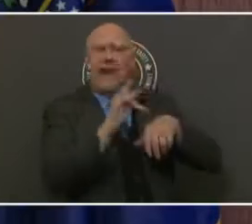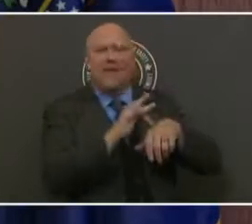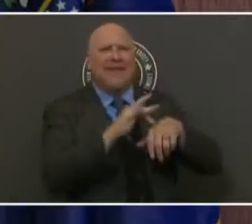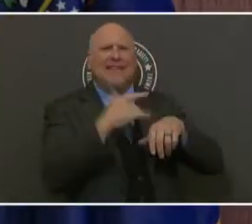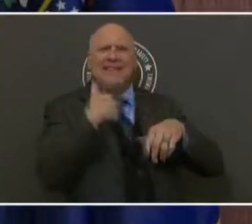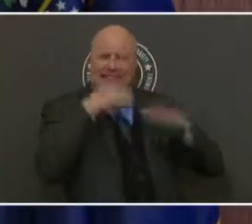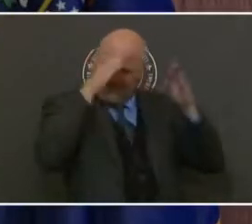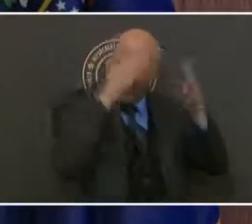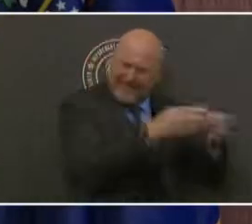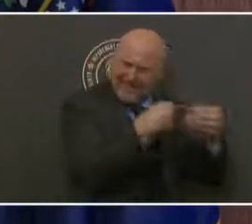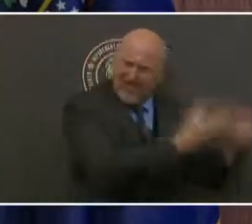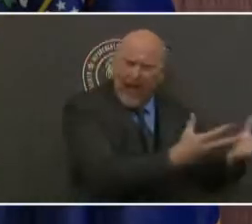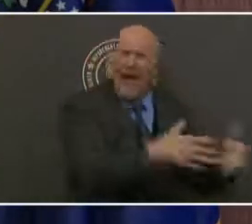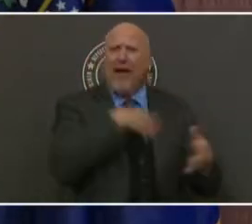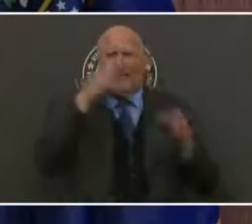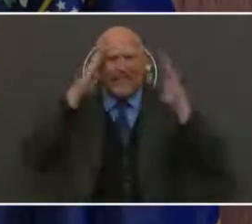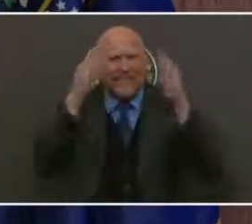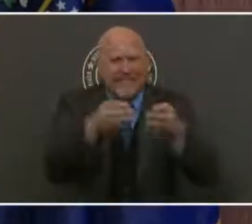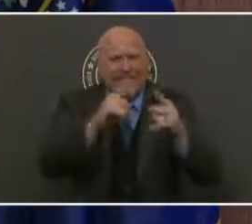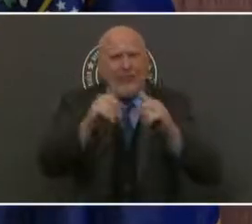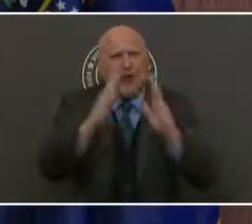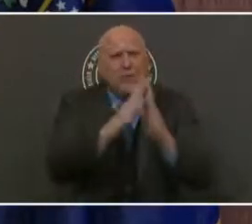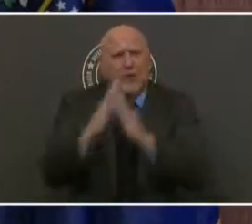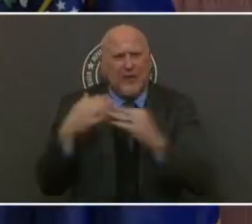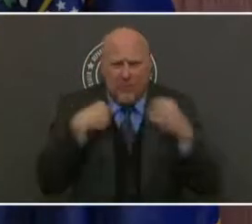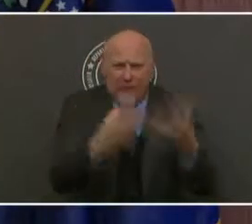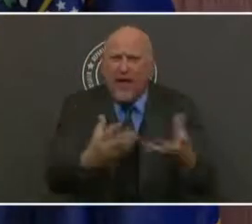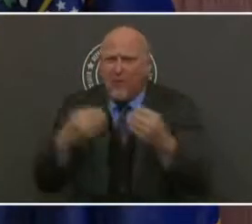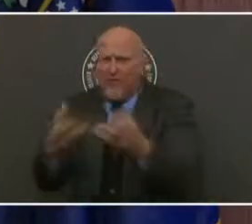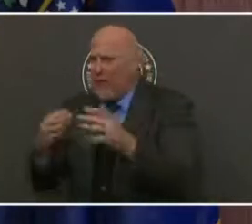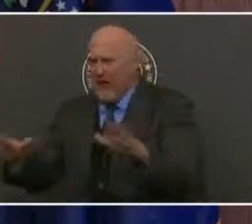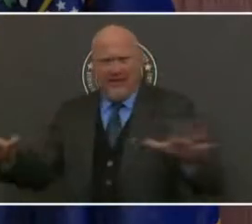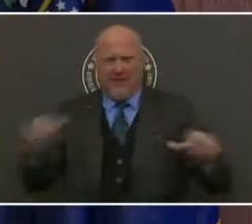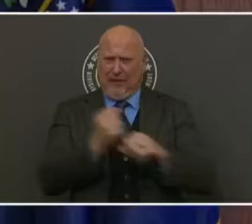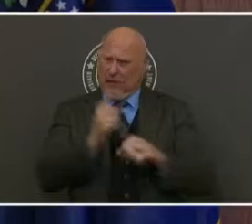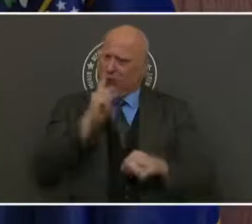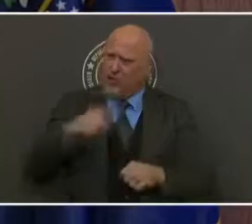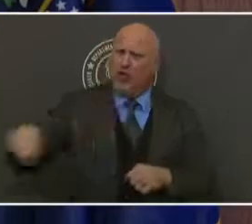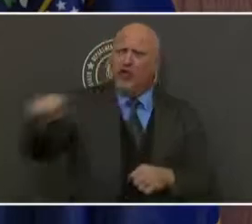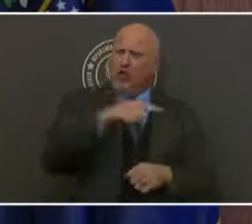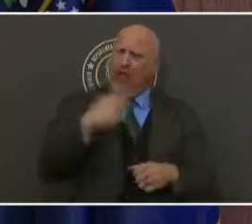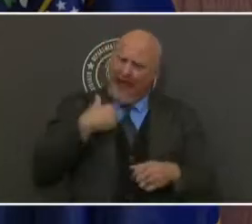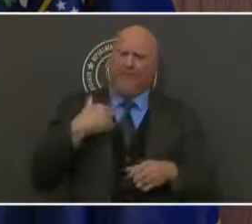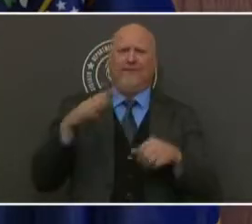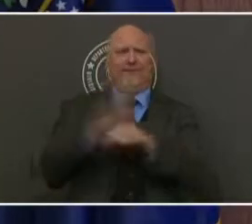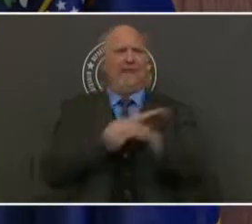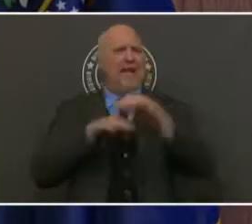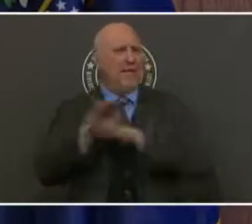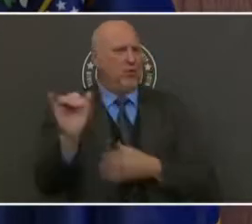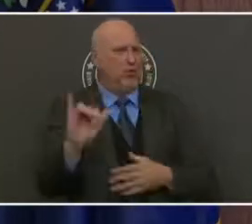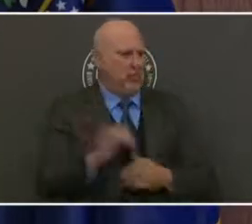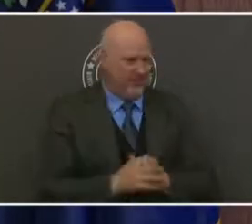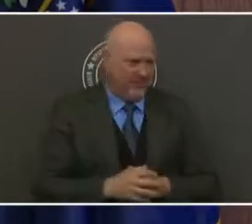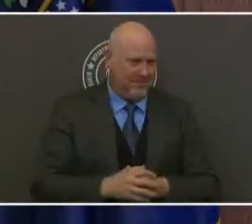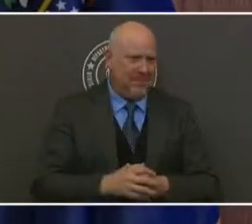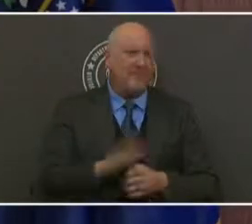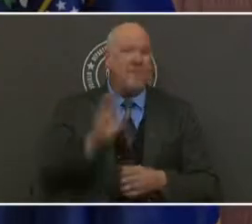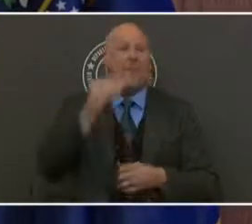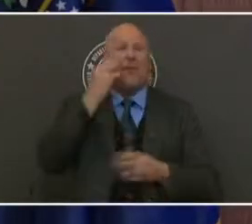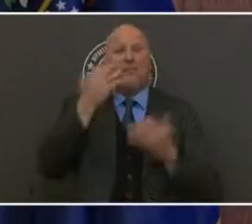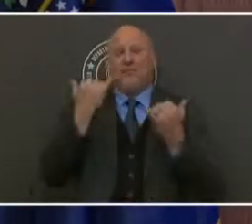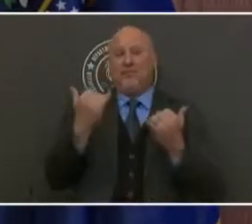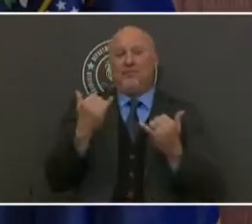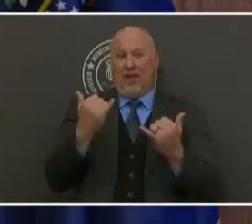of those raw numbers. So 6,900 Asian adults have received at least one shot in that time, now up